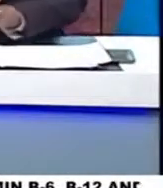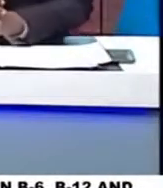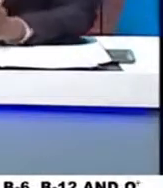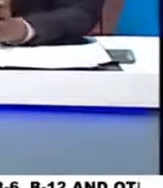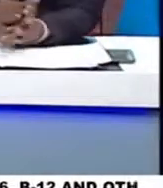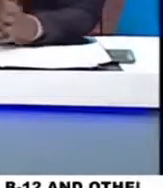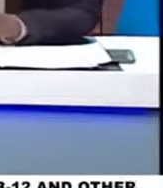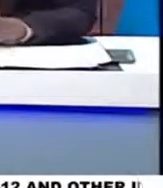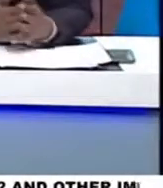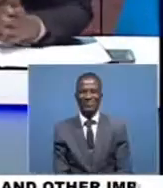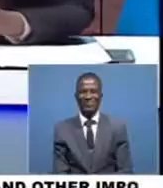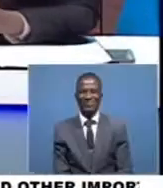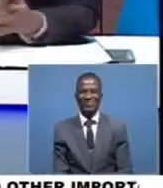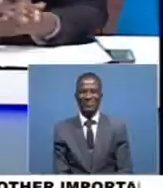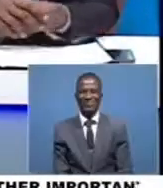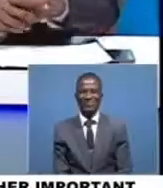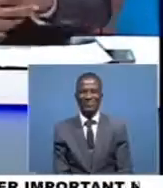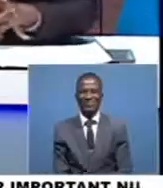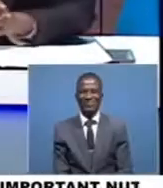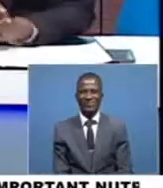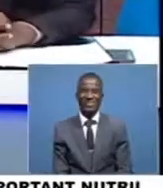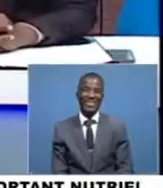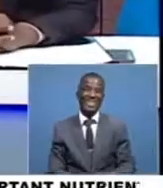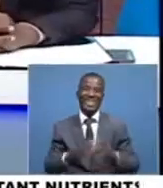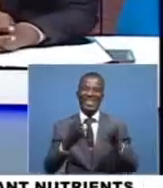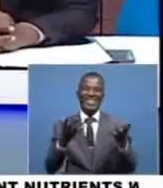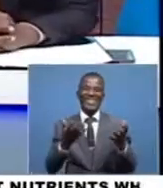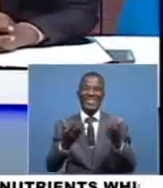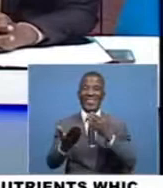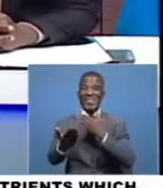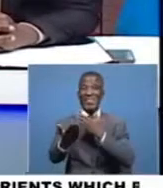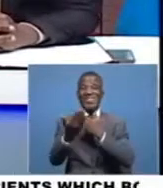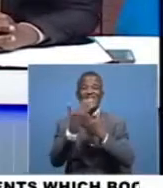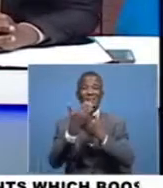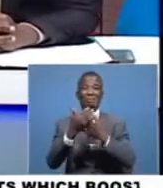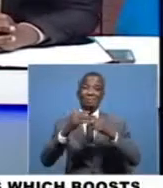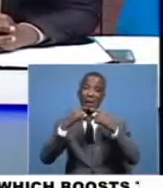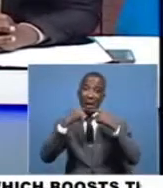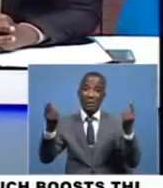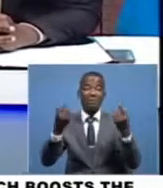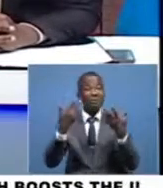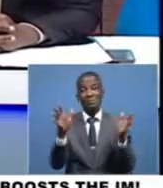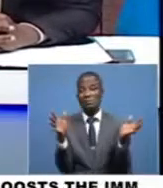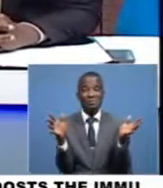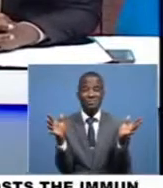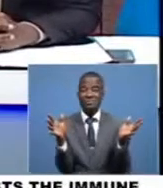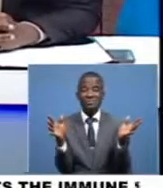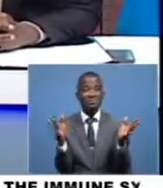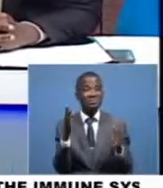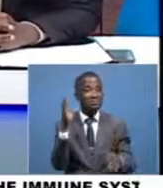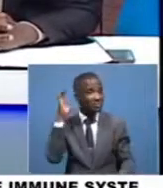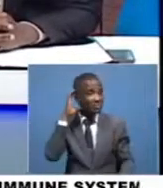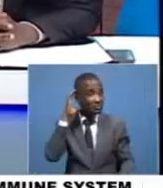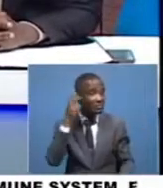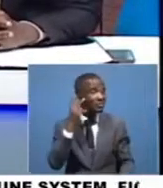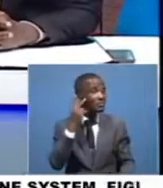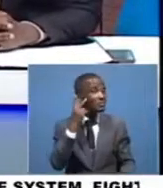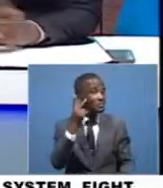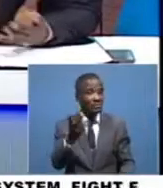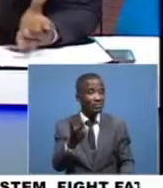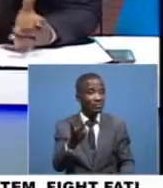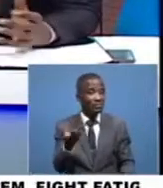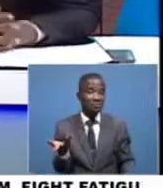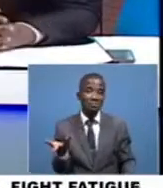All right, welcome back. So that's us the ruling, and you've heard it coming from